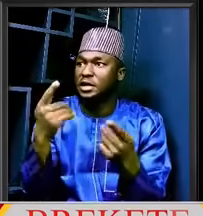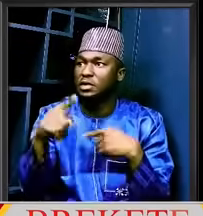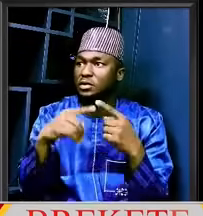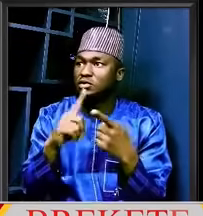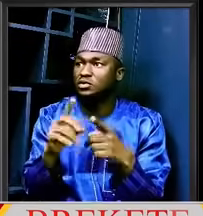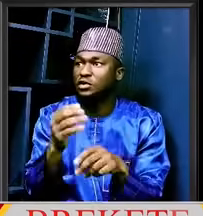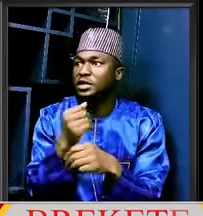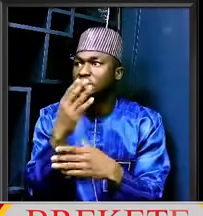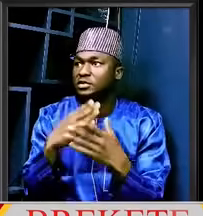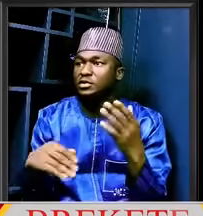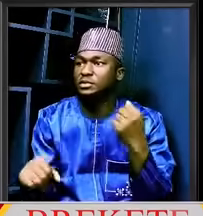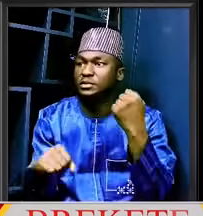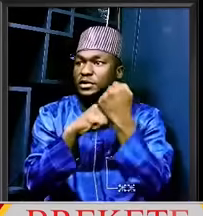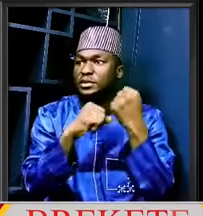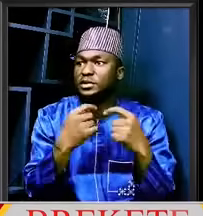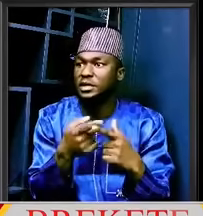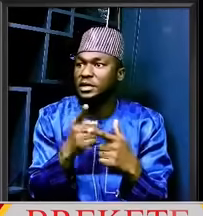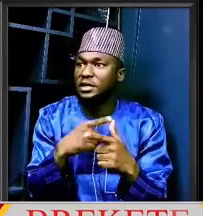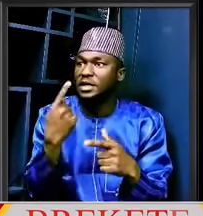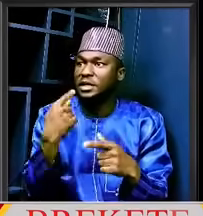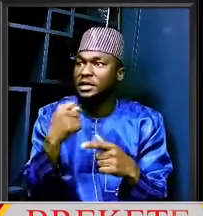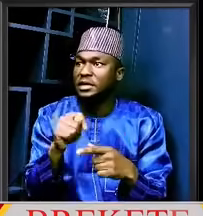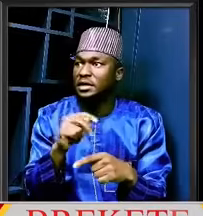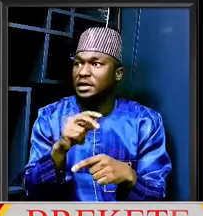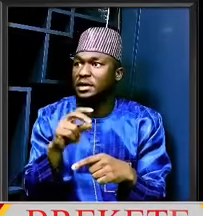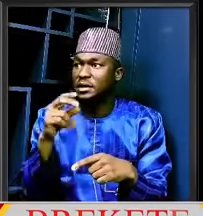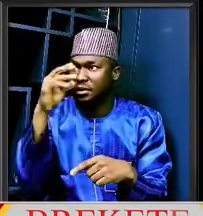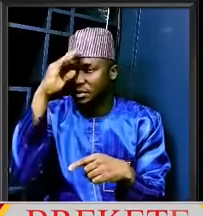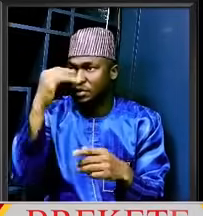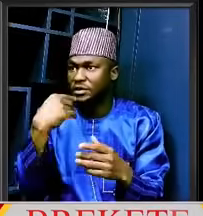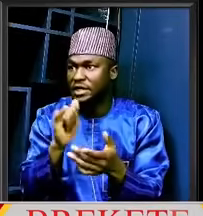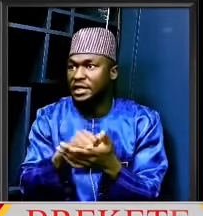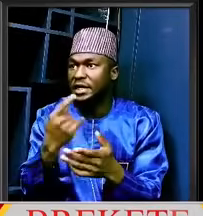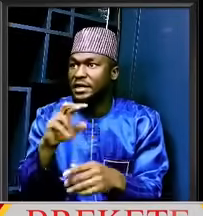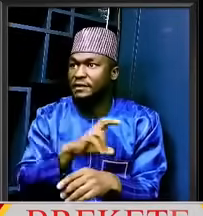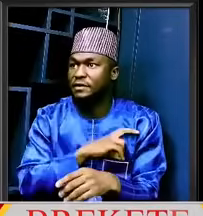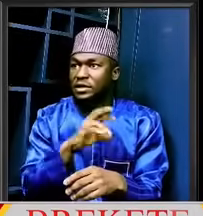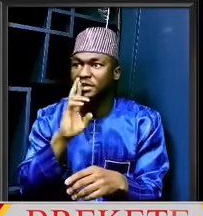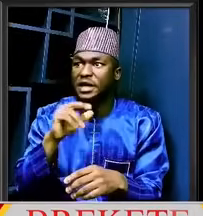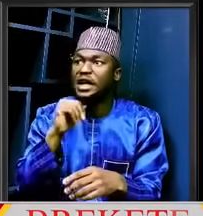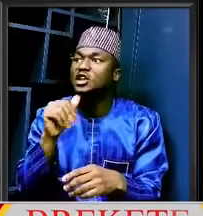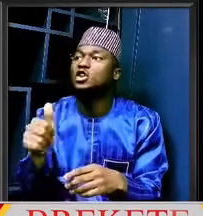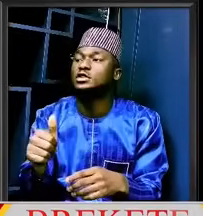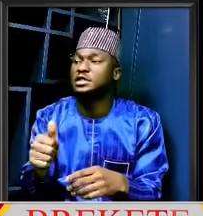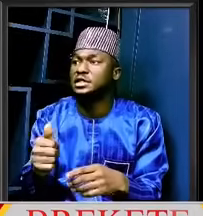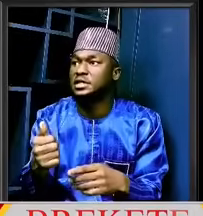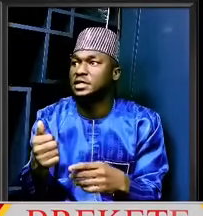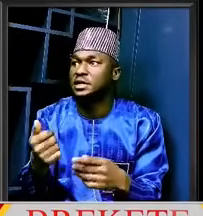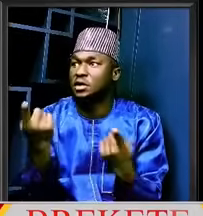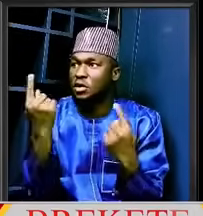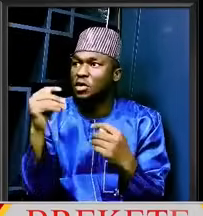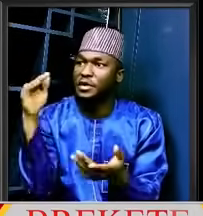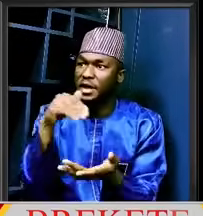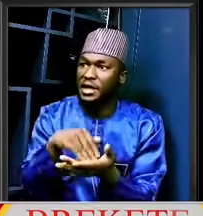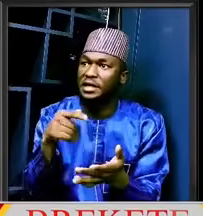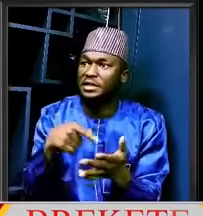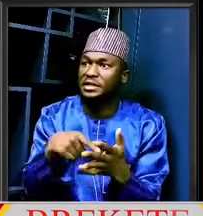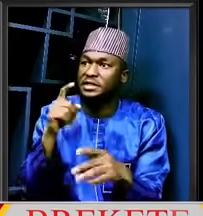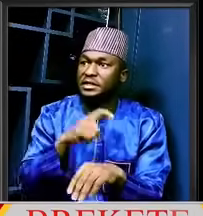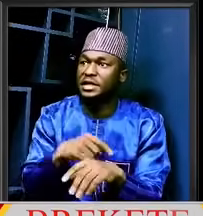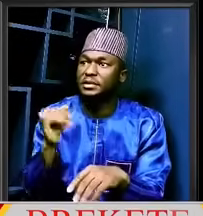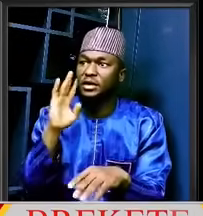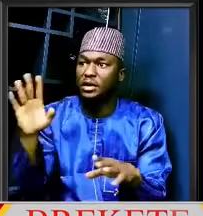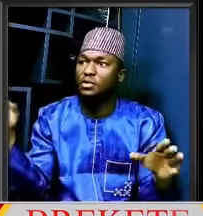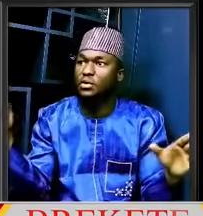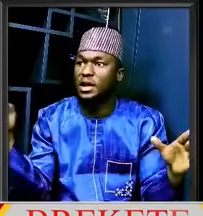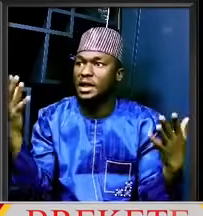back up. Those boys now felt that police are not coming again, that even the police that came they pursue them. Away, so this time they are going to finish